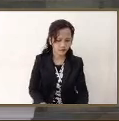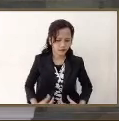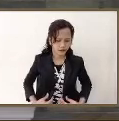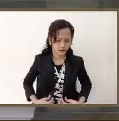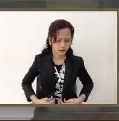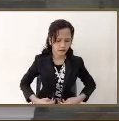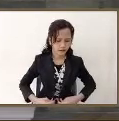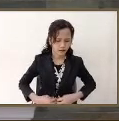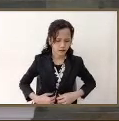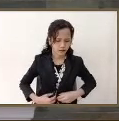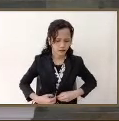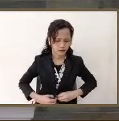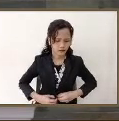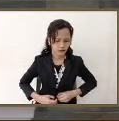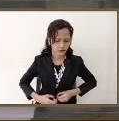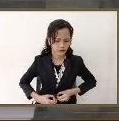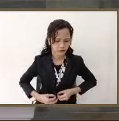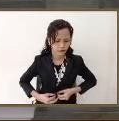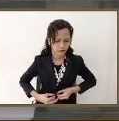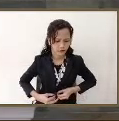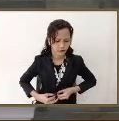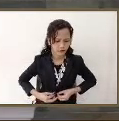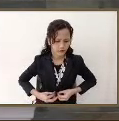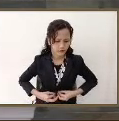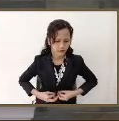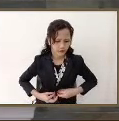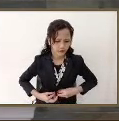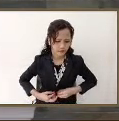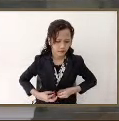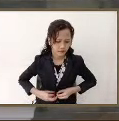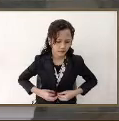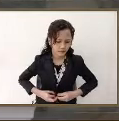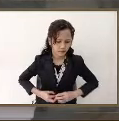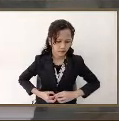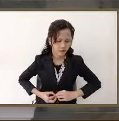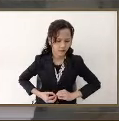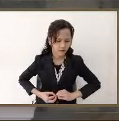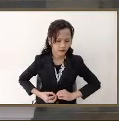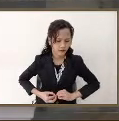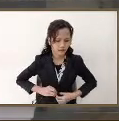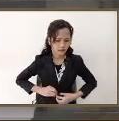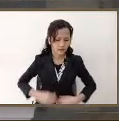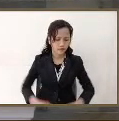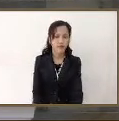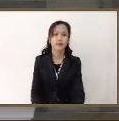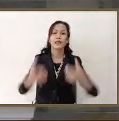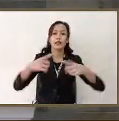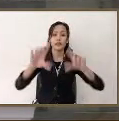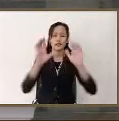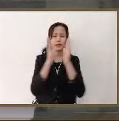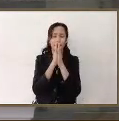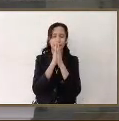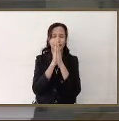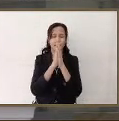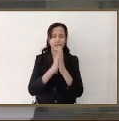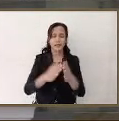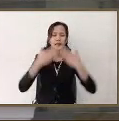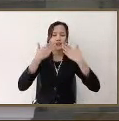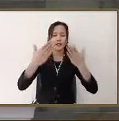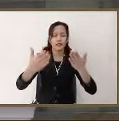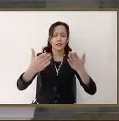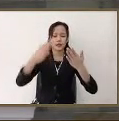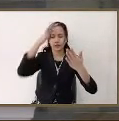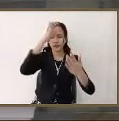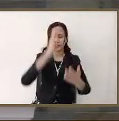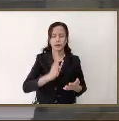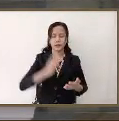David, that he fell to the earth and did obeisance." All right, let's pray. Heavenly Father, thank you, O God, for this